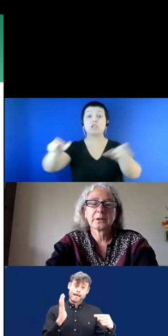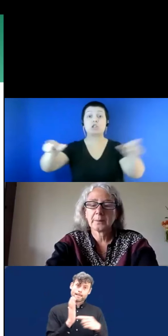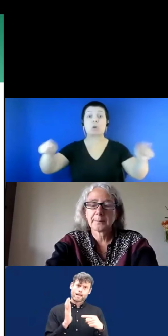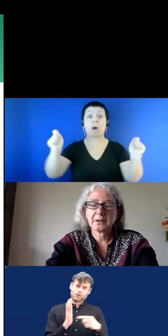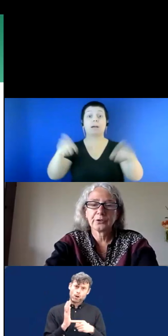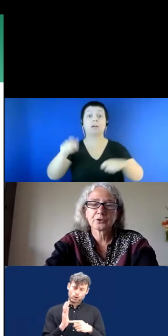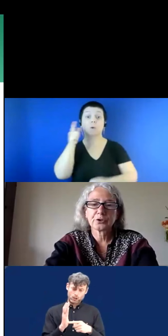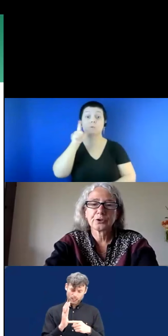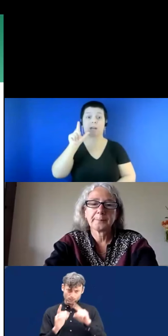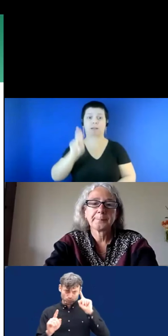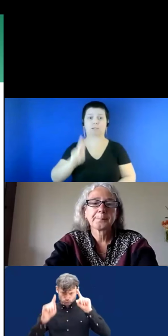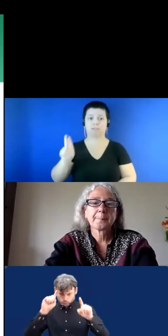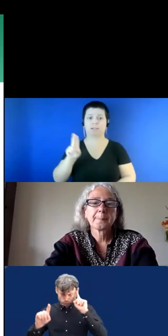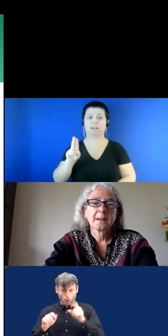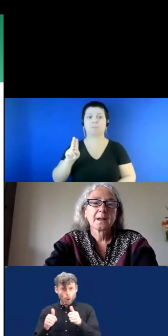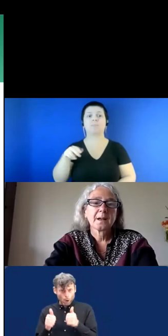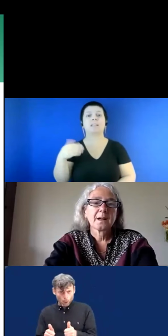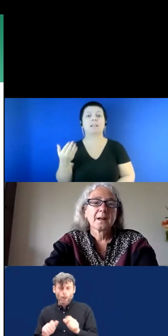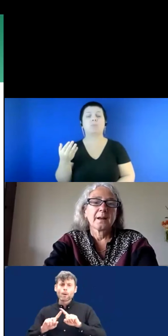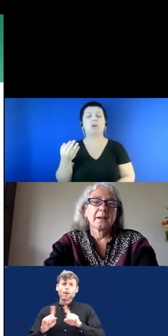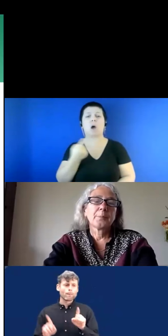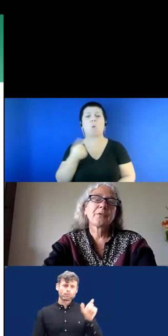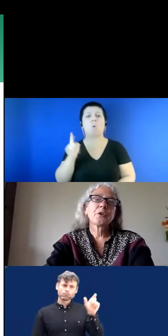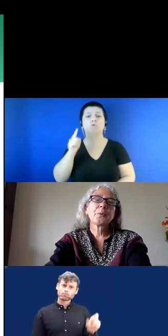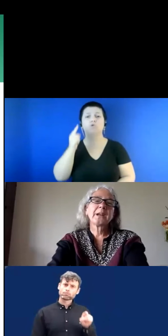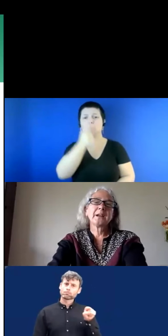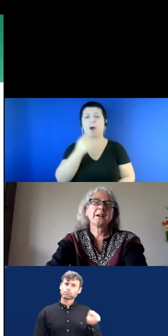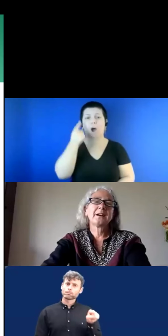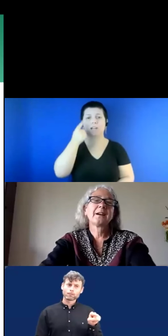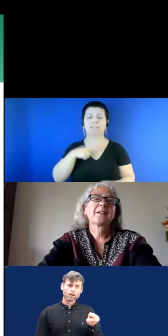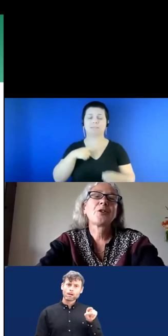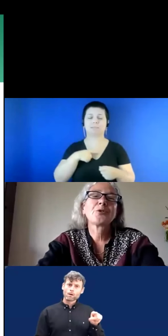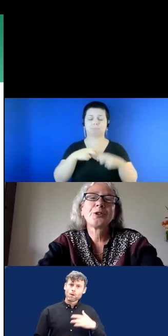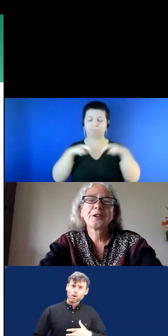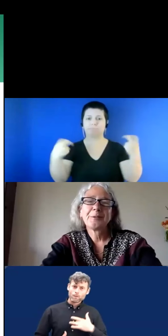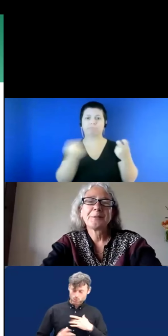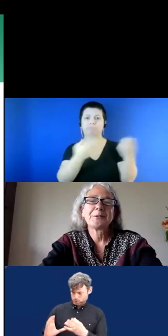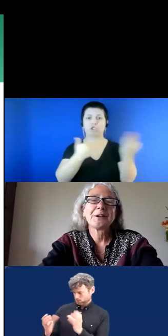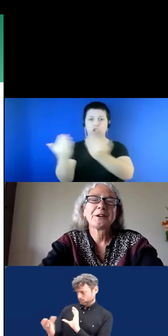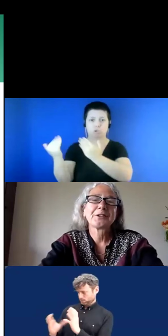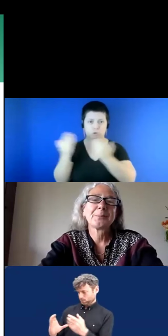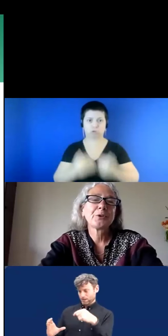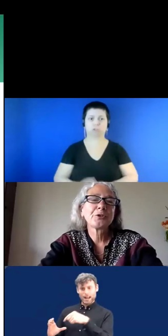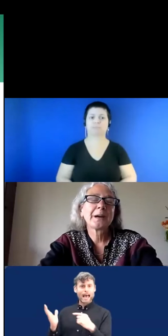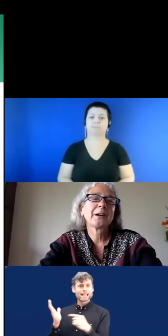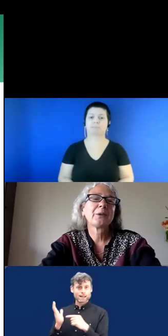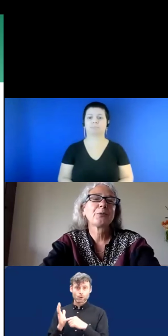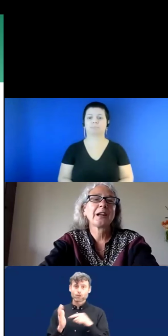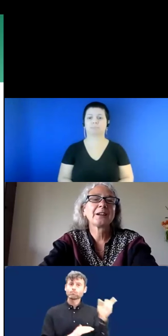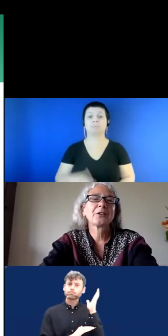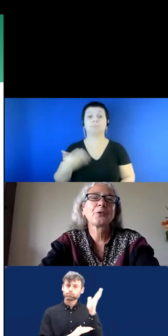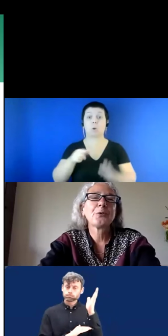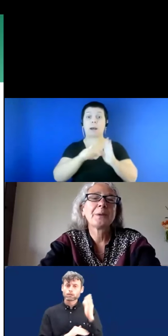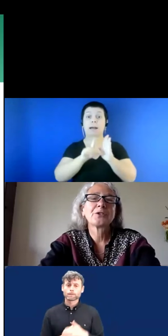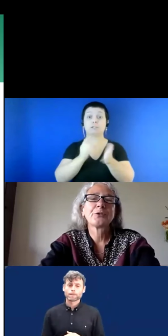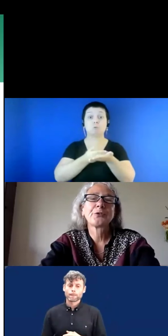5 with a panel discussion. Now, before we go to the symposium, I would